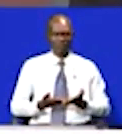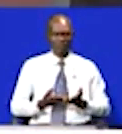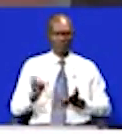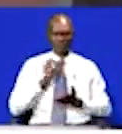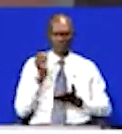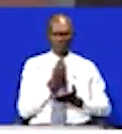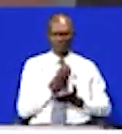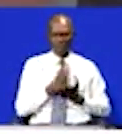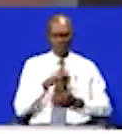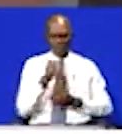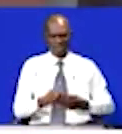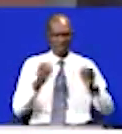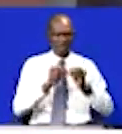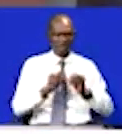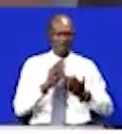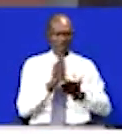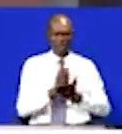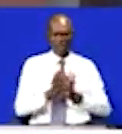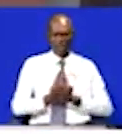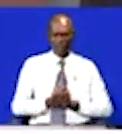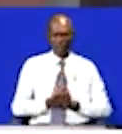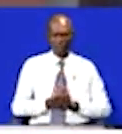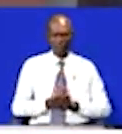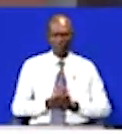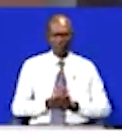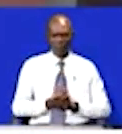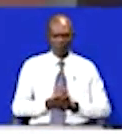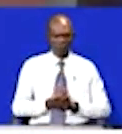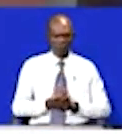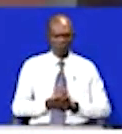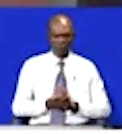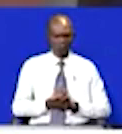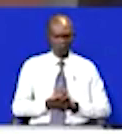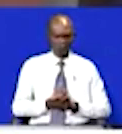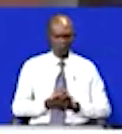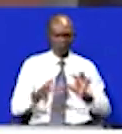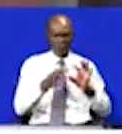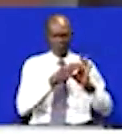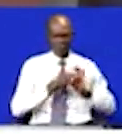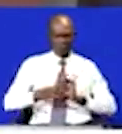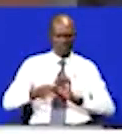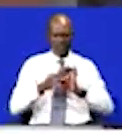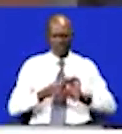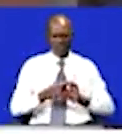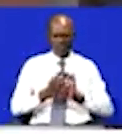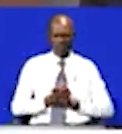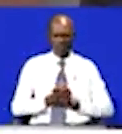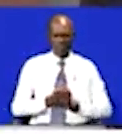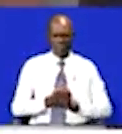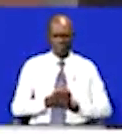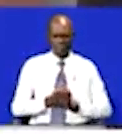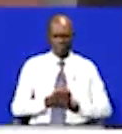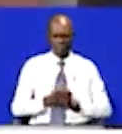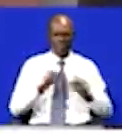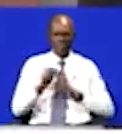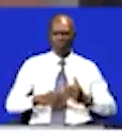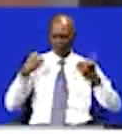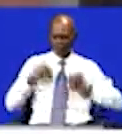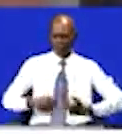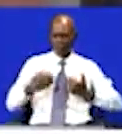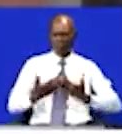our non-governmental actors and non-state actors, civil society organizations, based organizations, individual